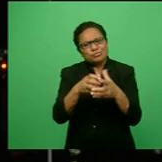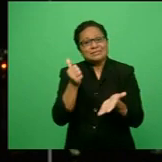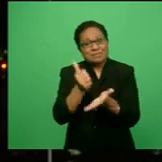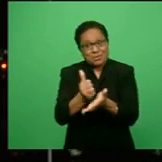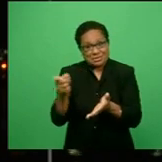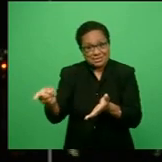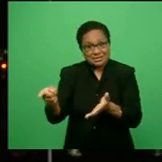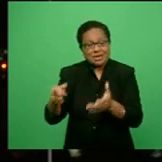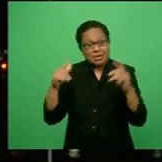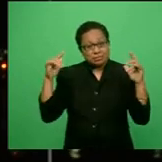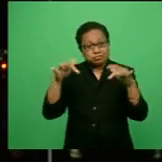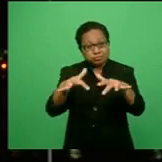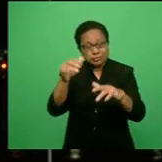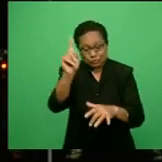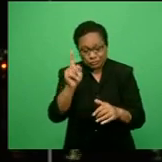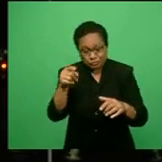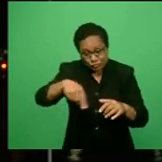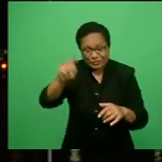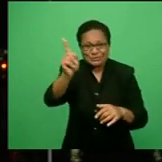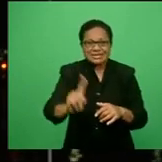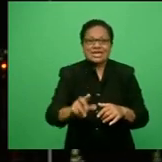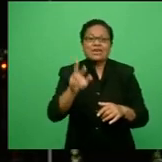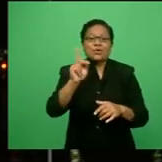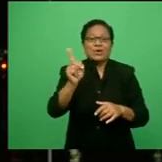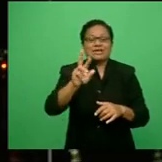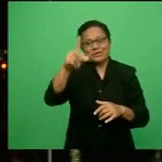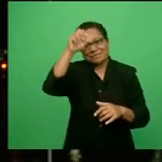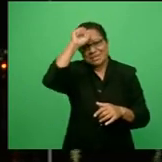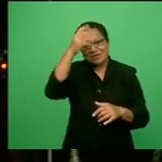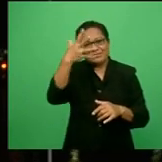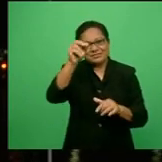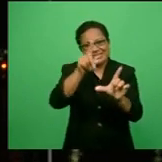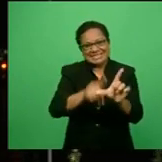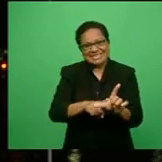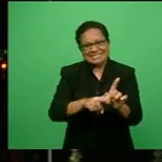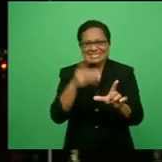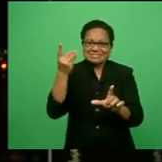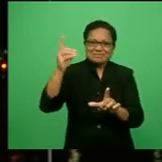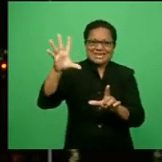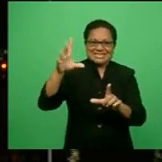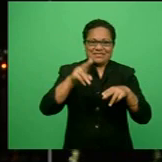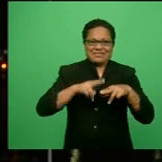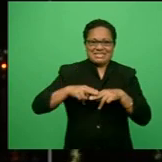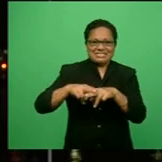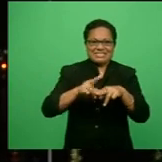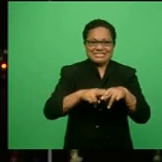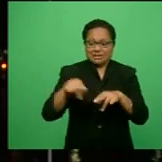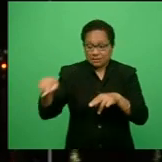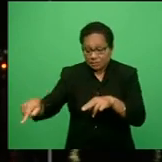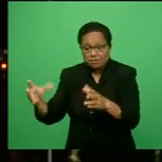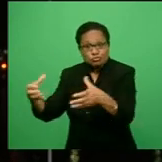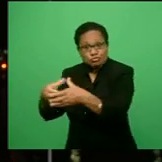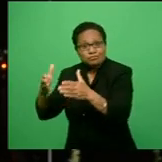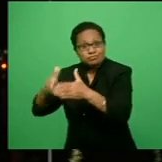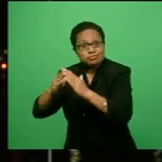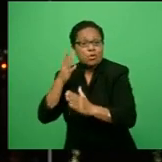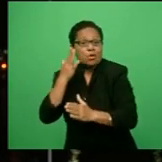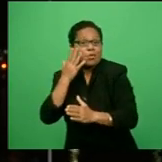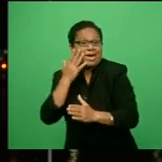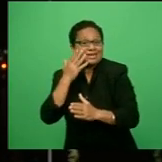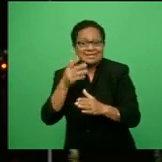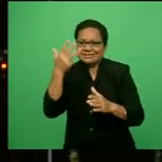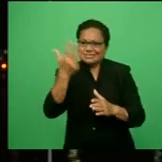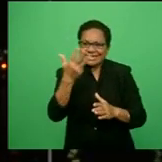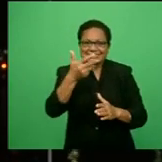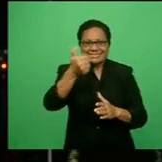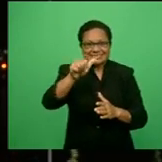Fiji's 50th year of independence. The party, which was formed in 1965, played an important role in the